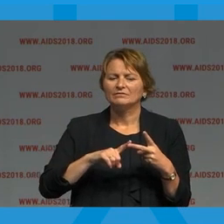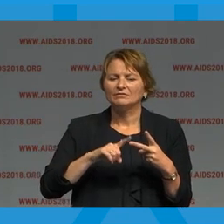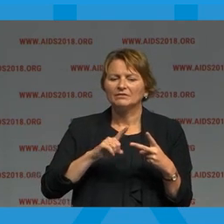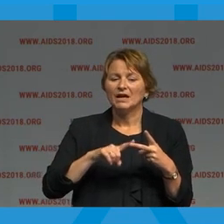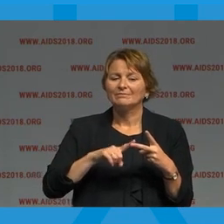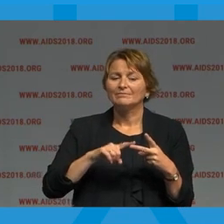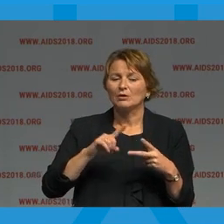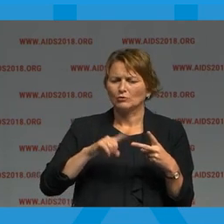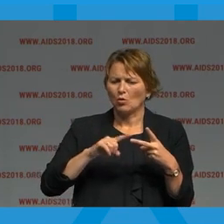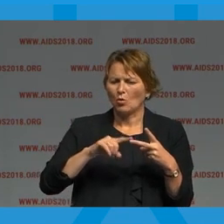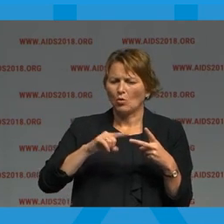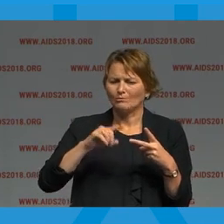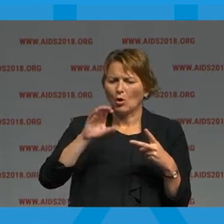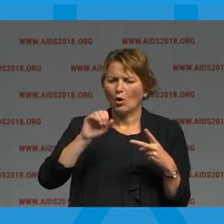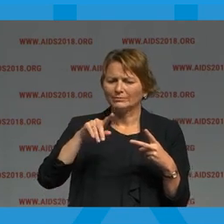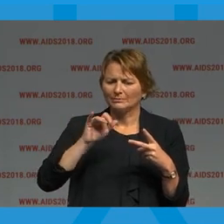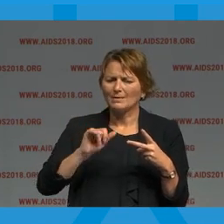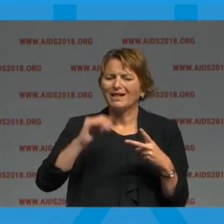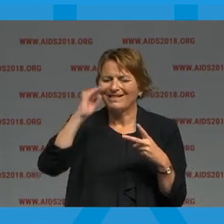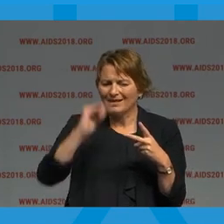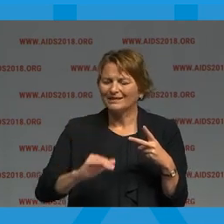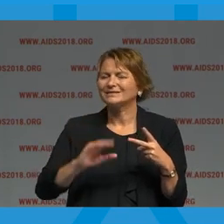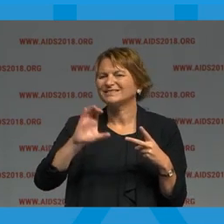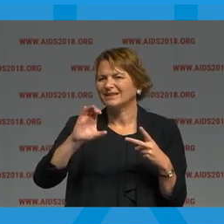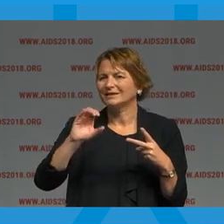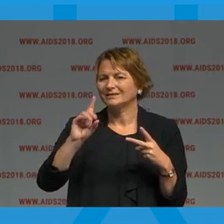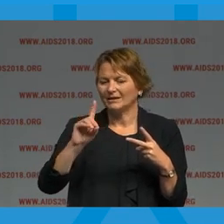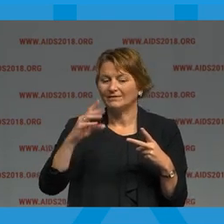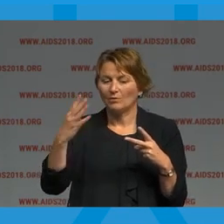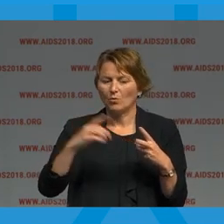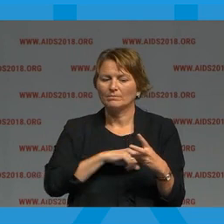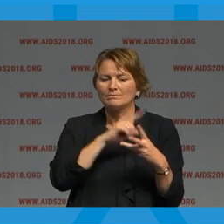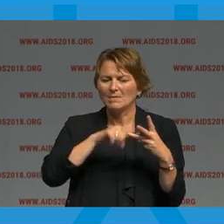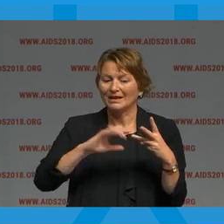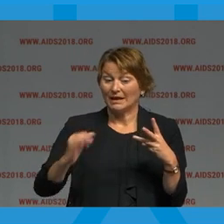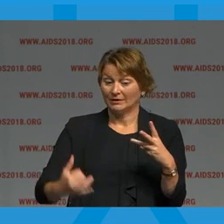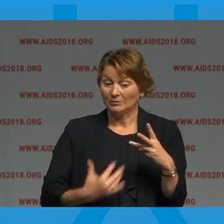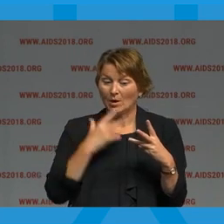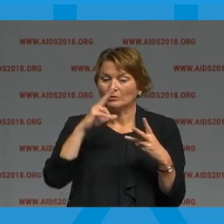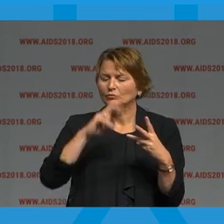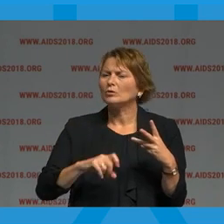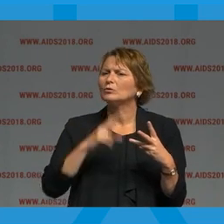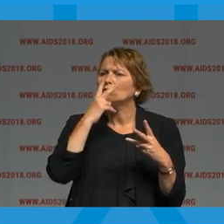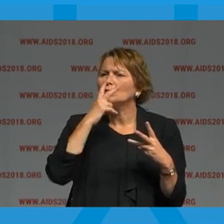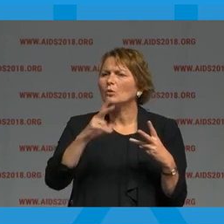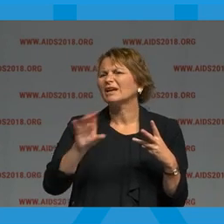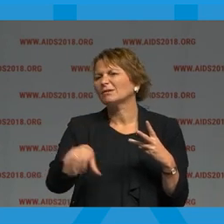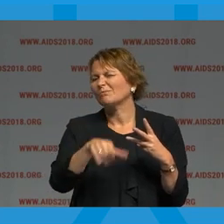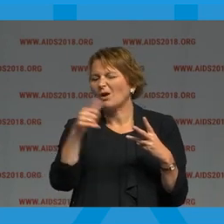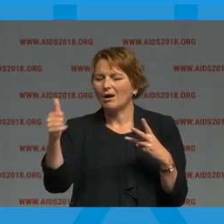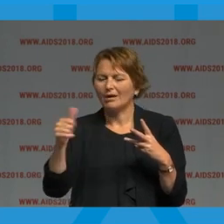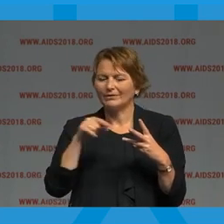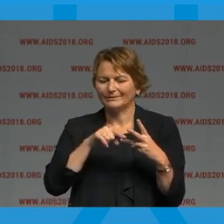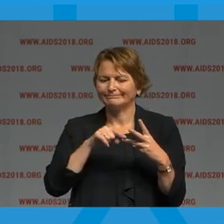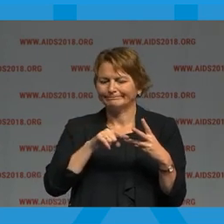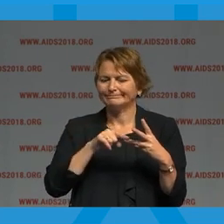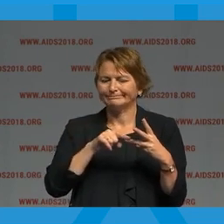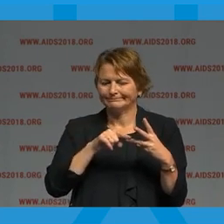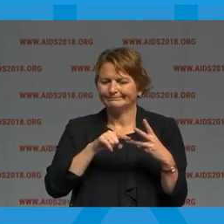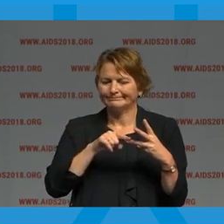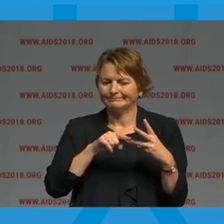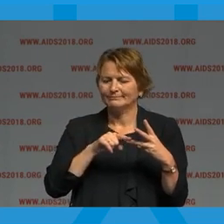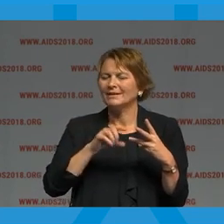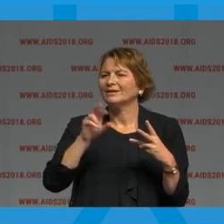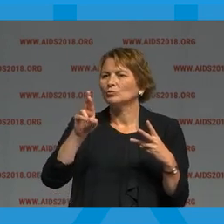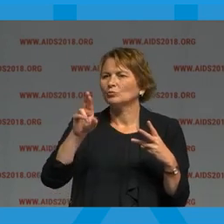less than 200 CD4s, and the inspiring study that explored dolutegravir versus efavirenz when combined with rifampin.